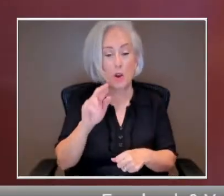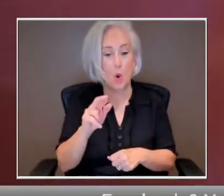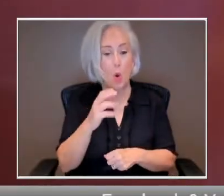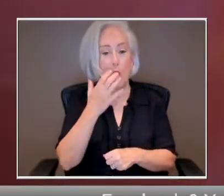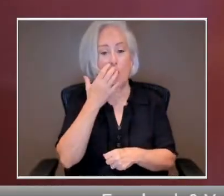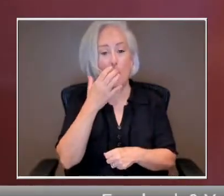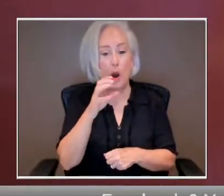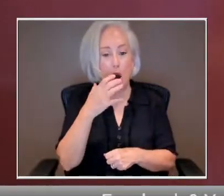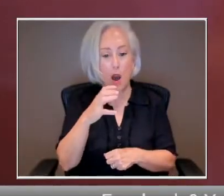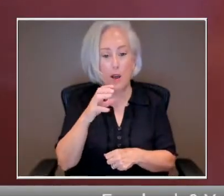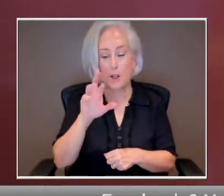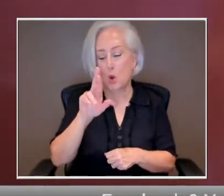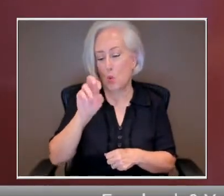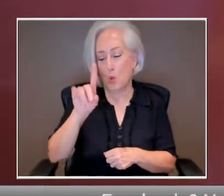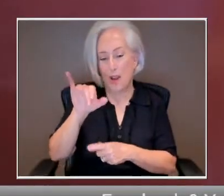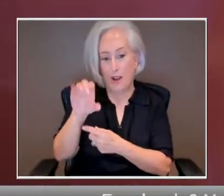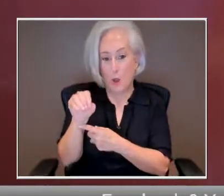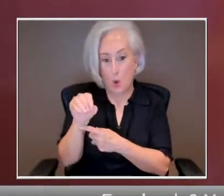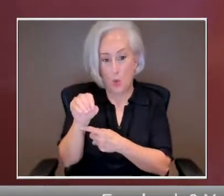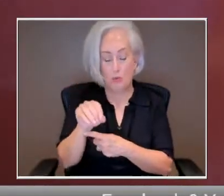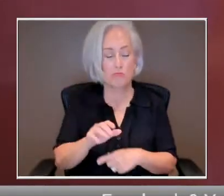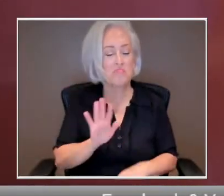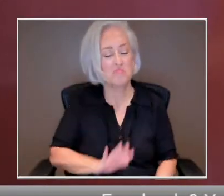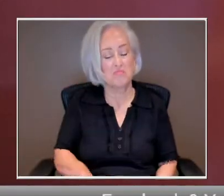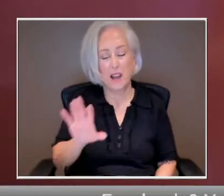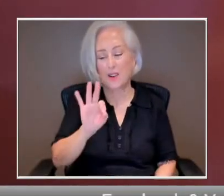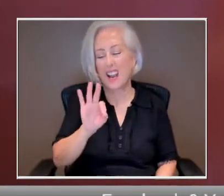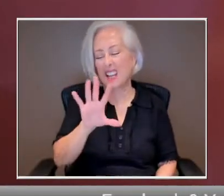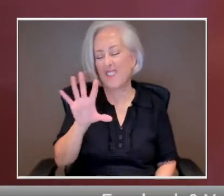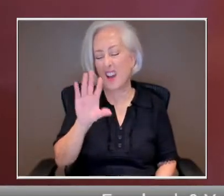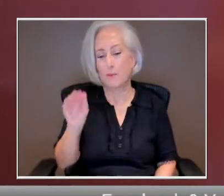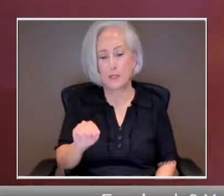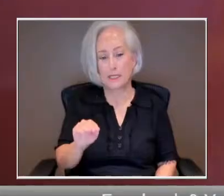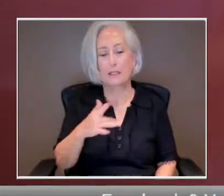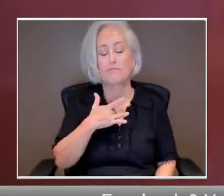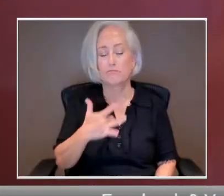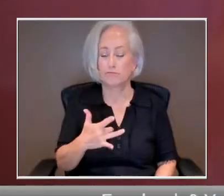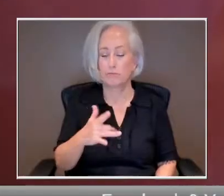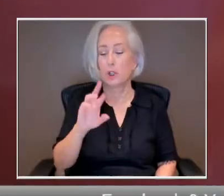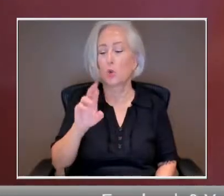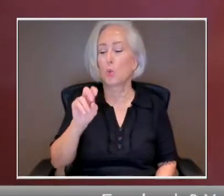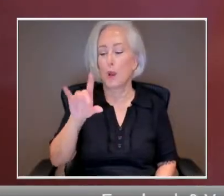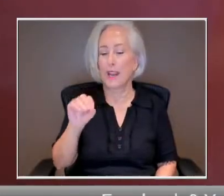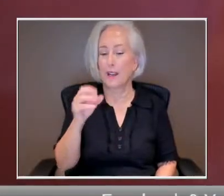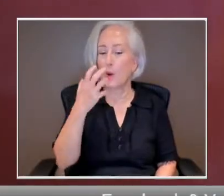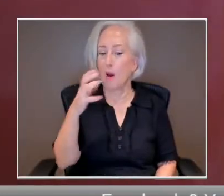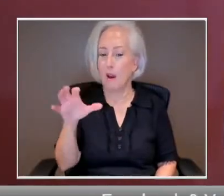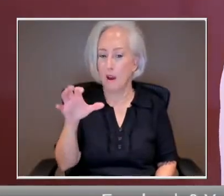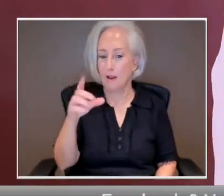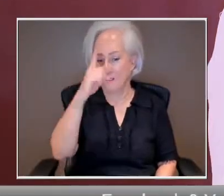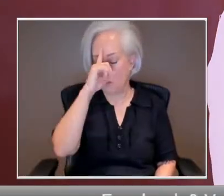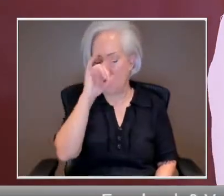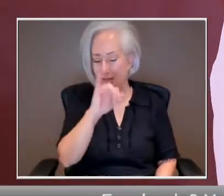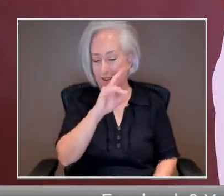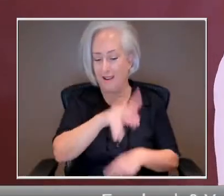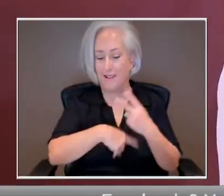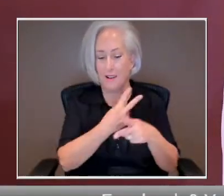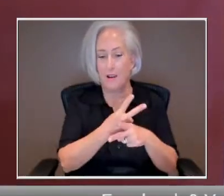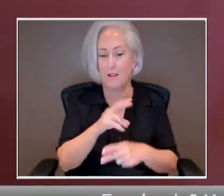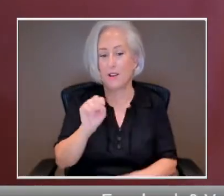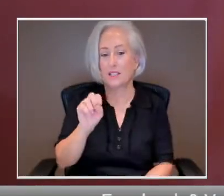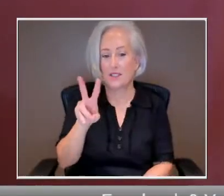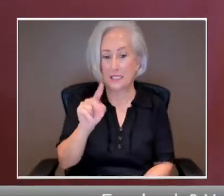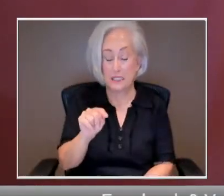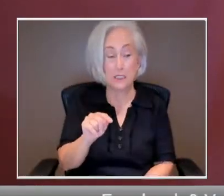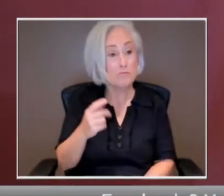So about 90 to 95% of the times we use radiofrequency ablation, for this type of rhythm. So there are obviously different rhythm problems, and